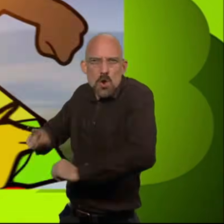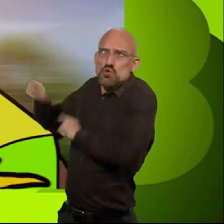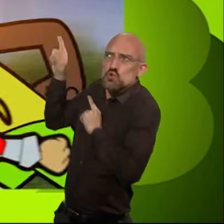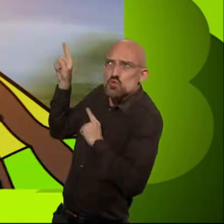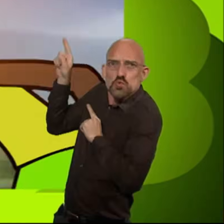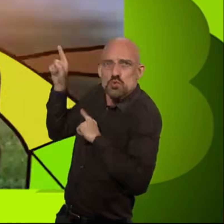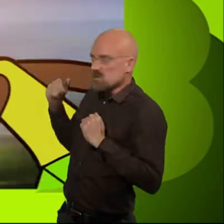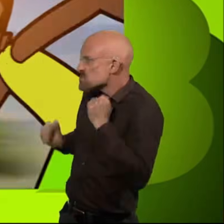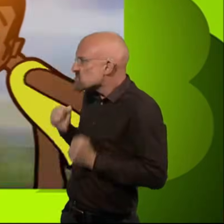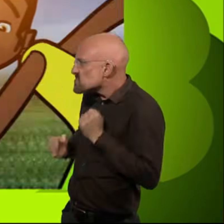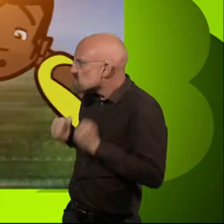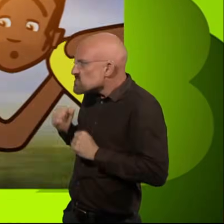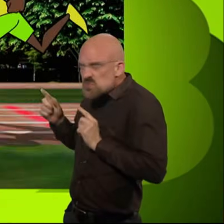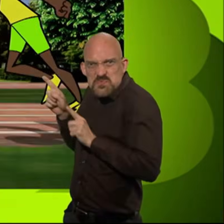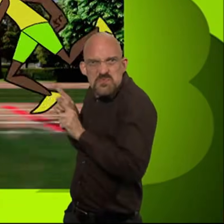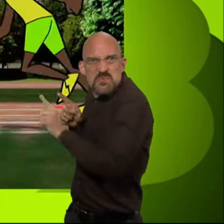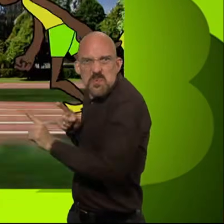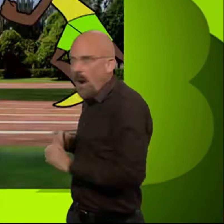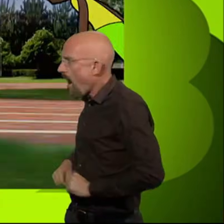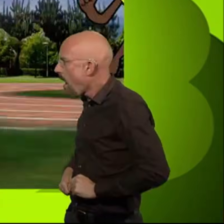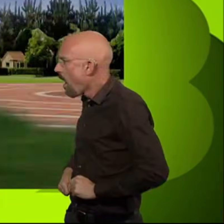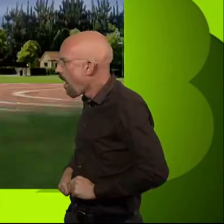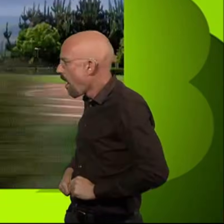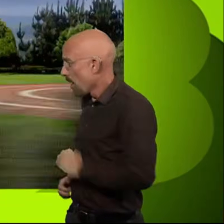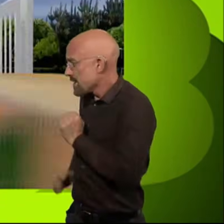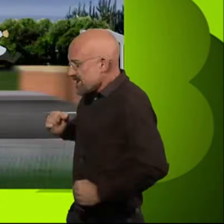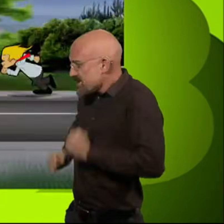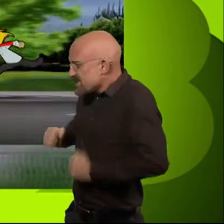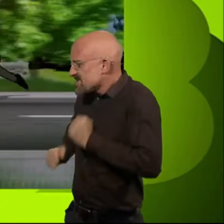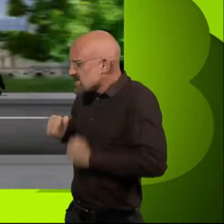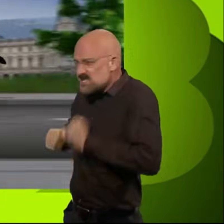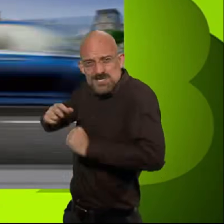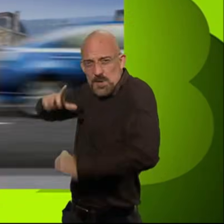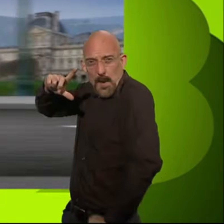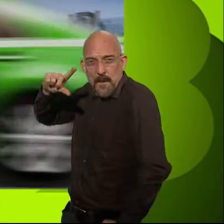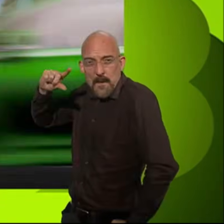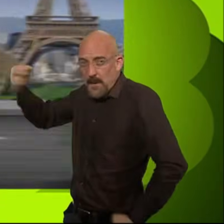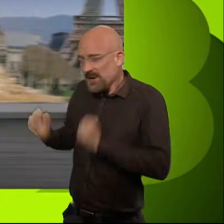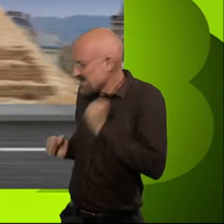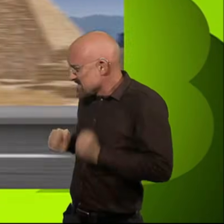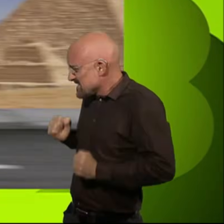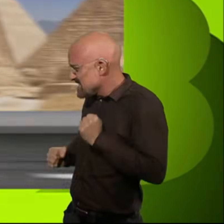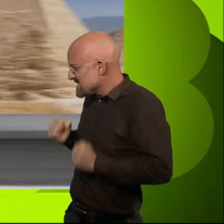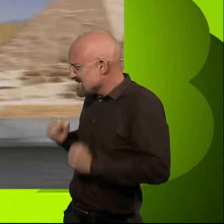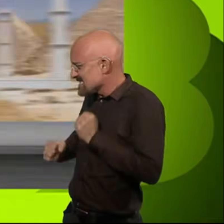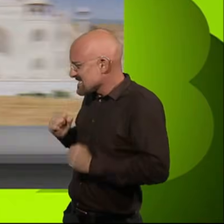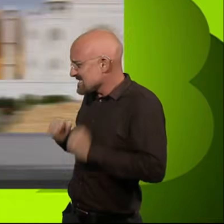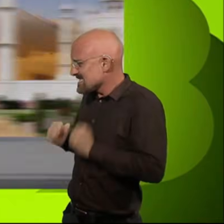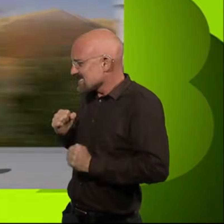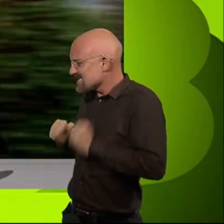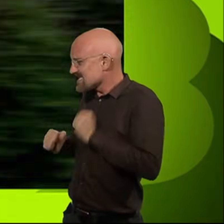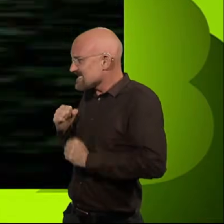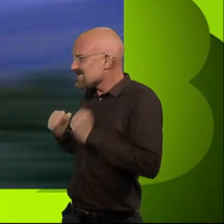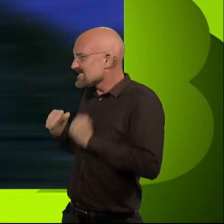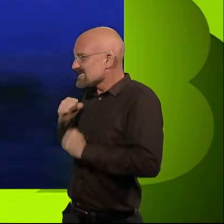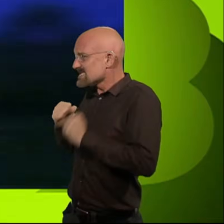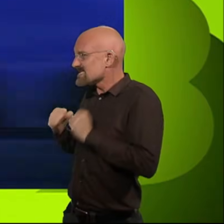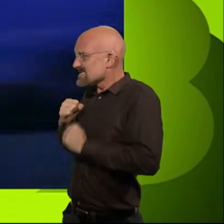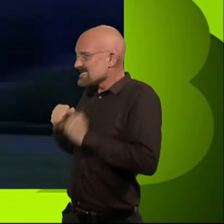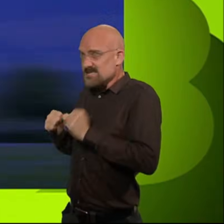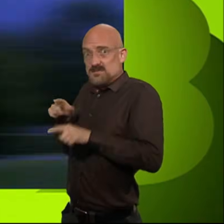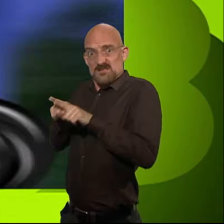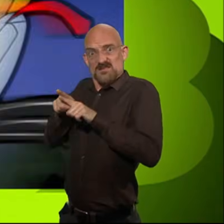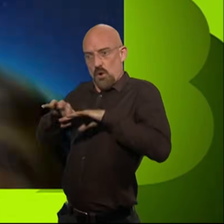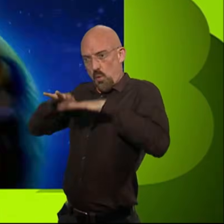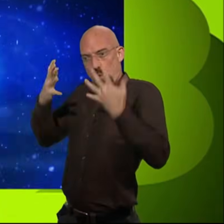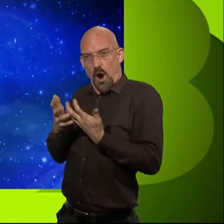way! Well, okay, not that fast, but go with it. He ran so fast, he passed 3 countries in 3 seconds. He ran